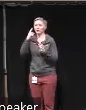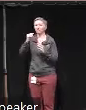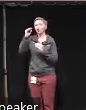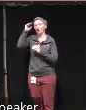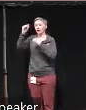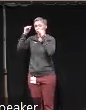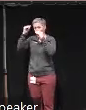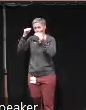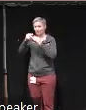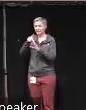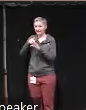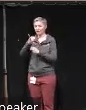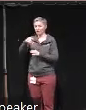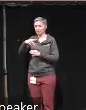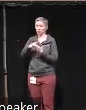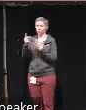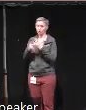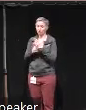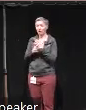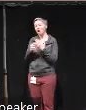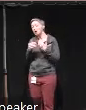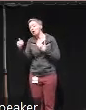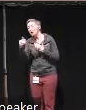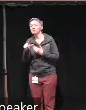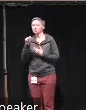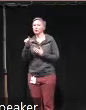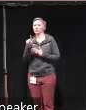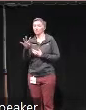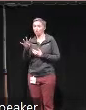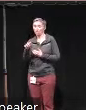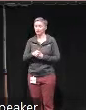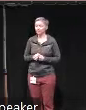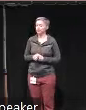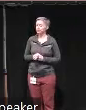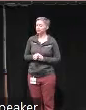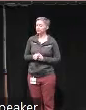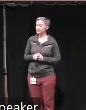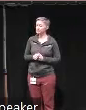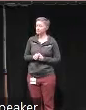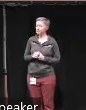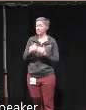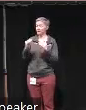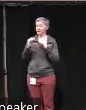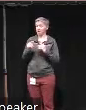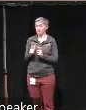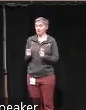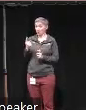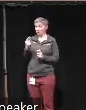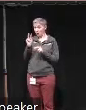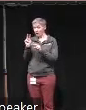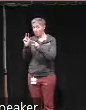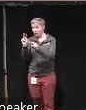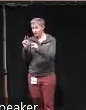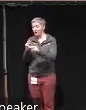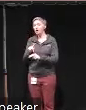psychiatric inpatient program by 2024. And then the big one that's ahead of us